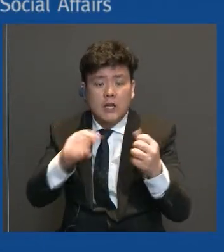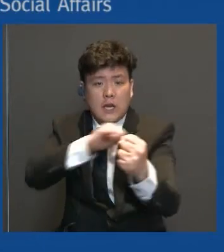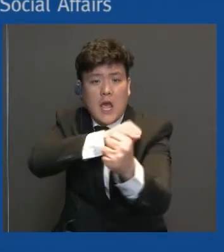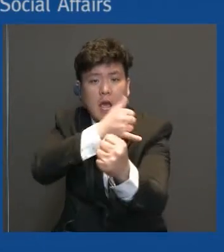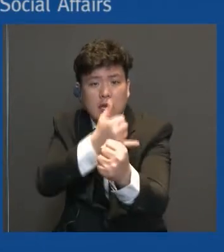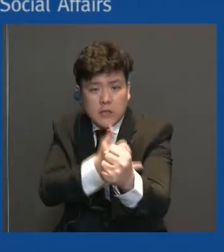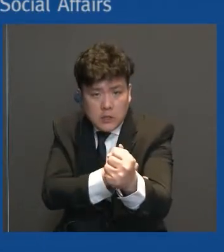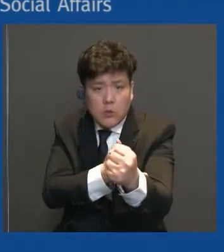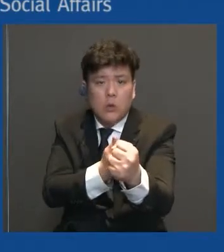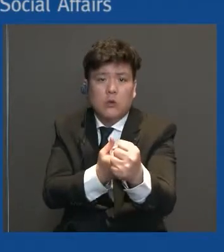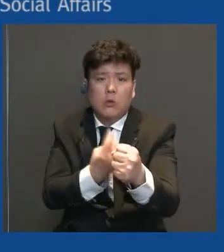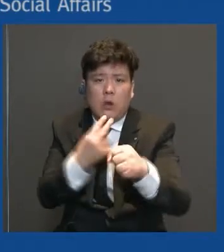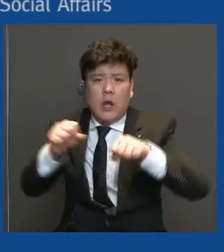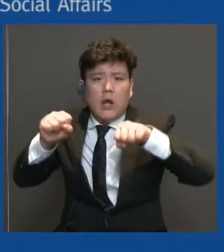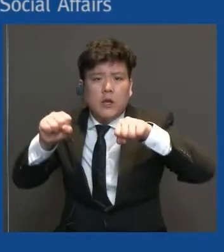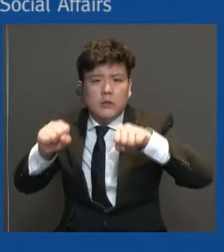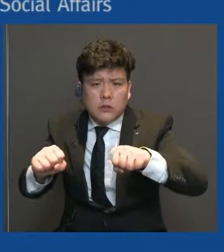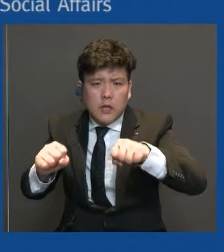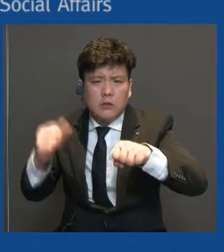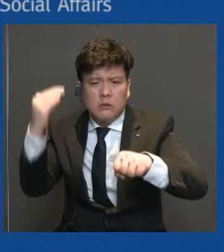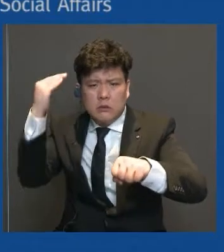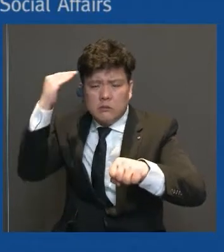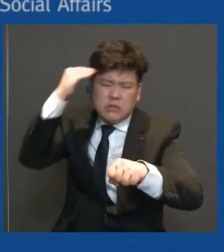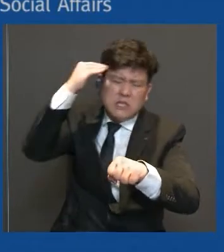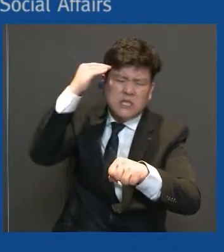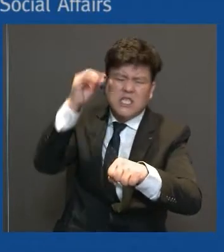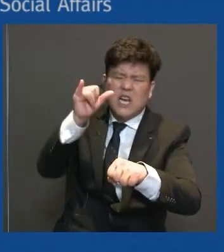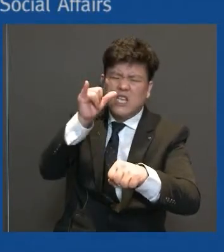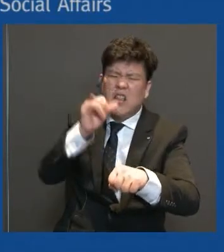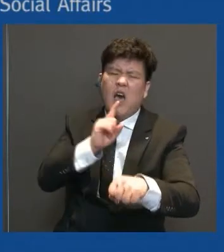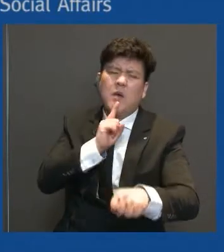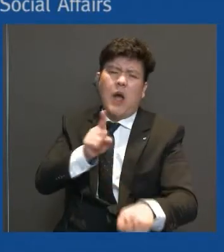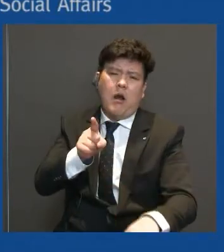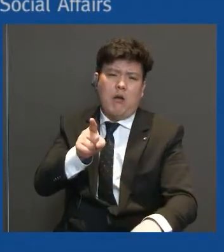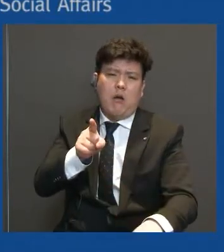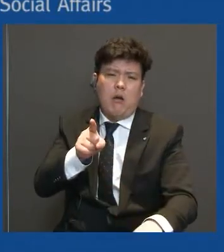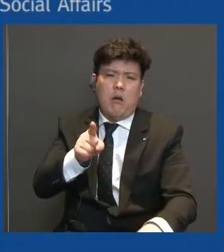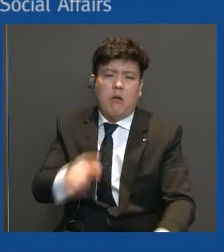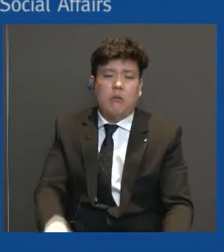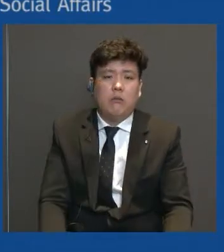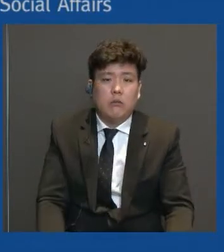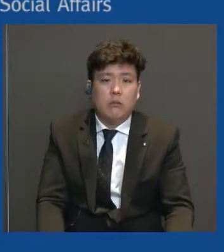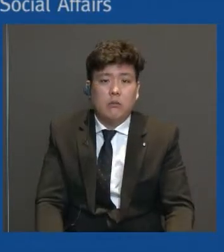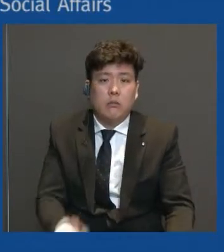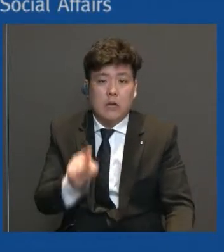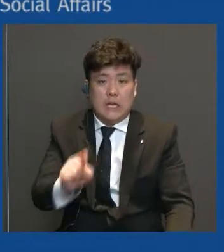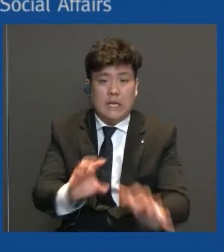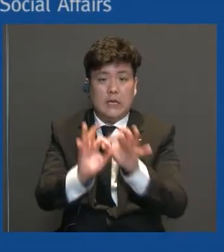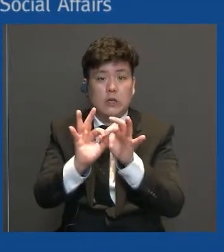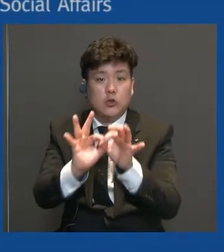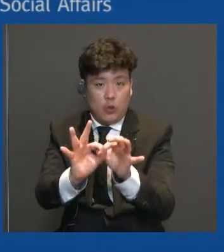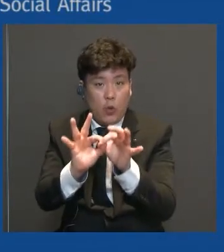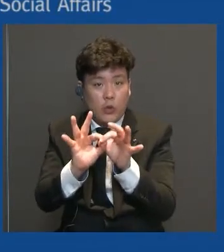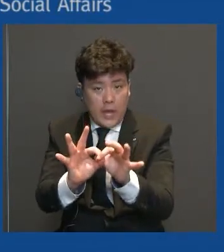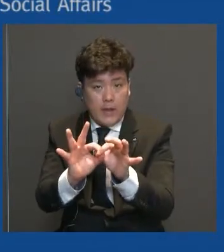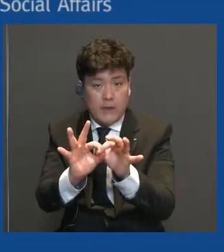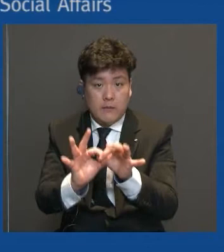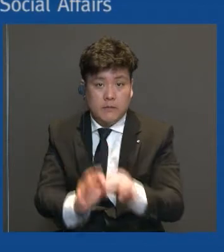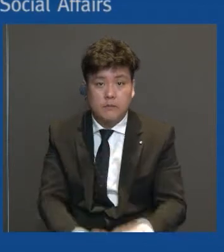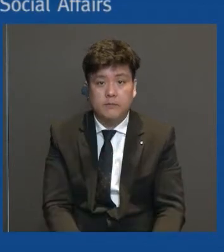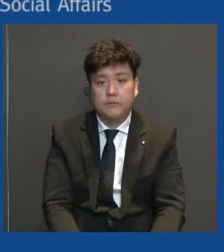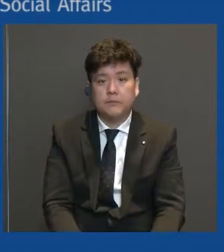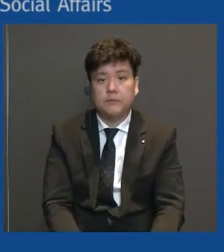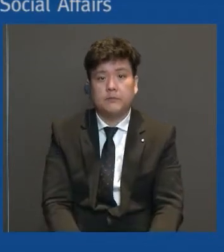Therefore, I would like to describe some of the COVID-19 related risks, particularly associated with older